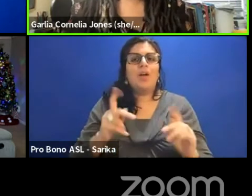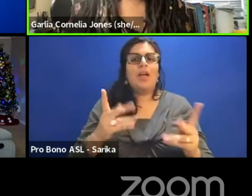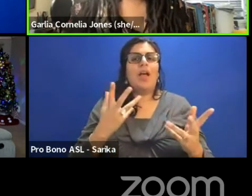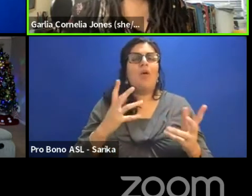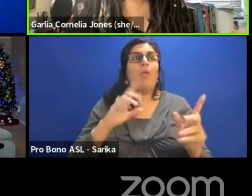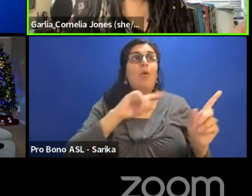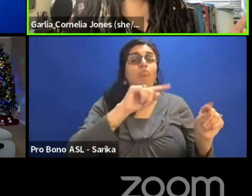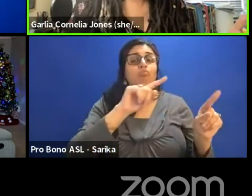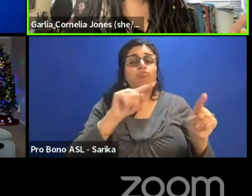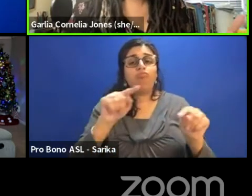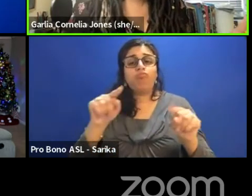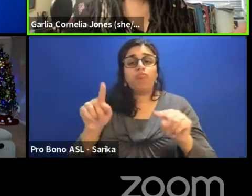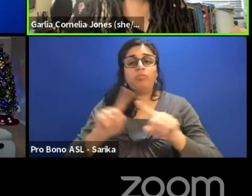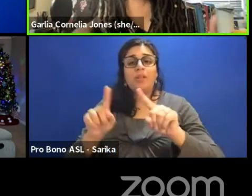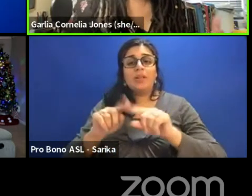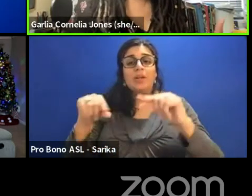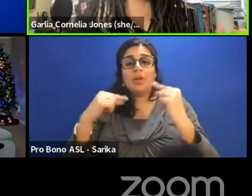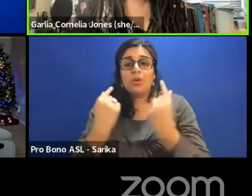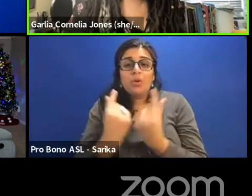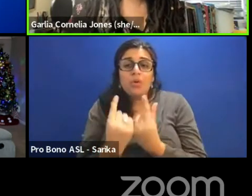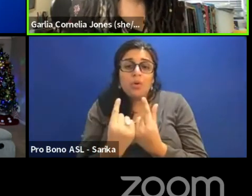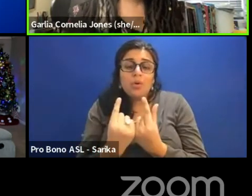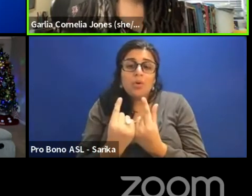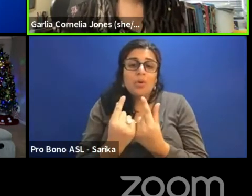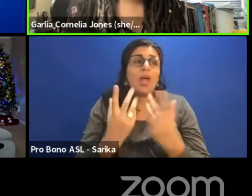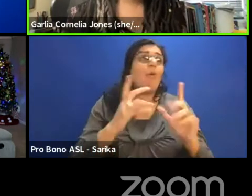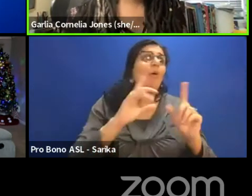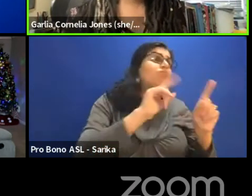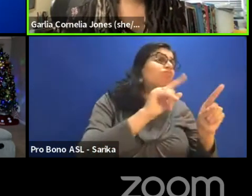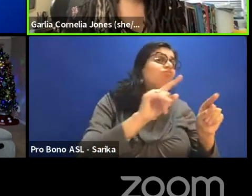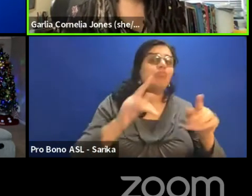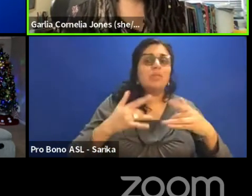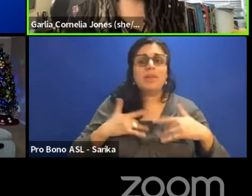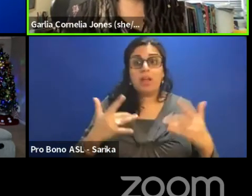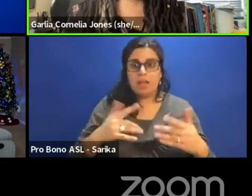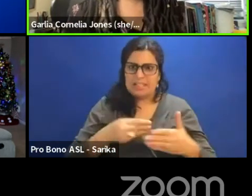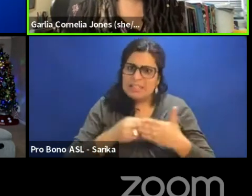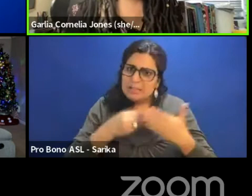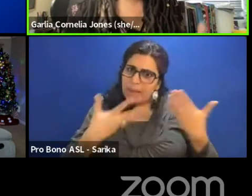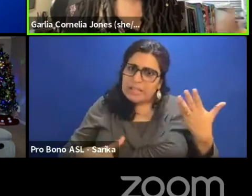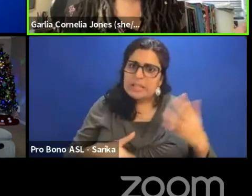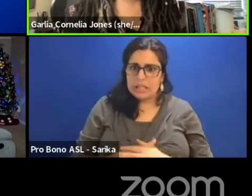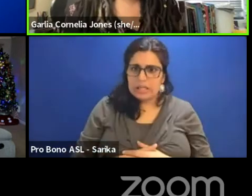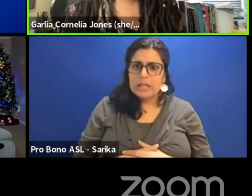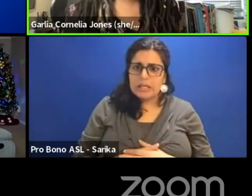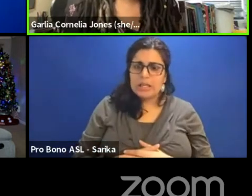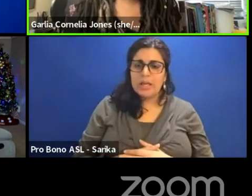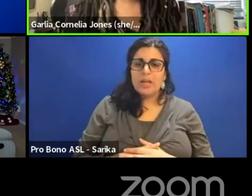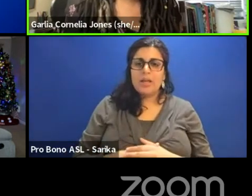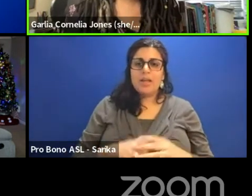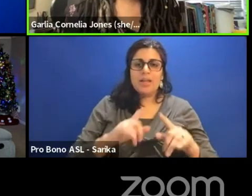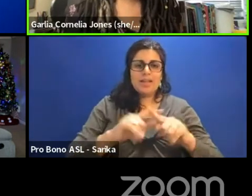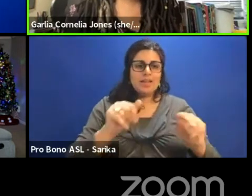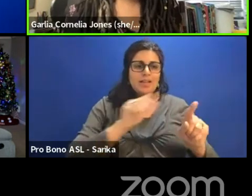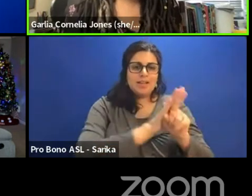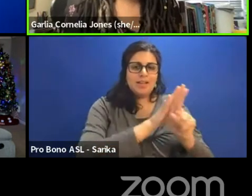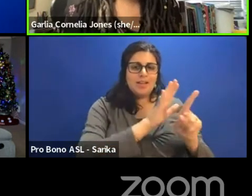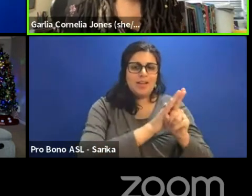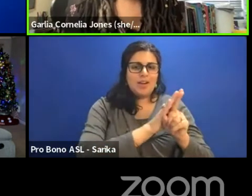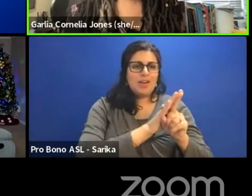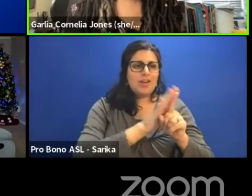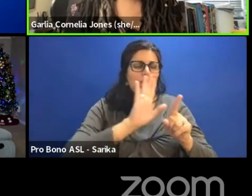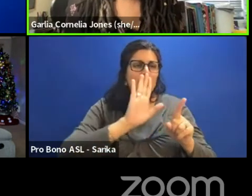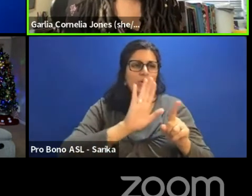the groups and all the things, and those are so expensive. And like exposure for